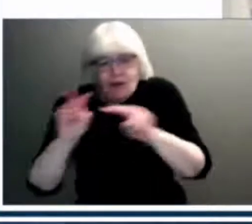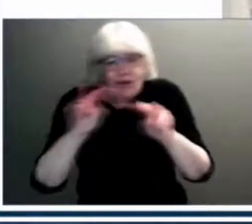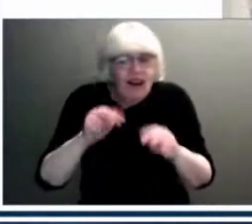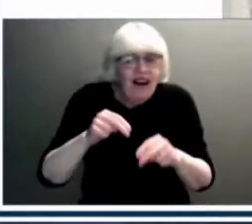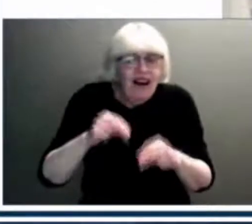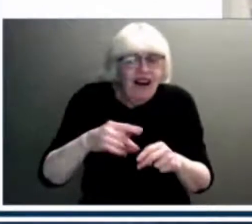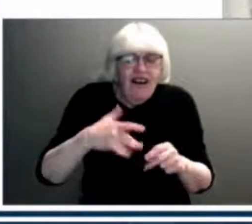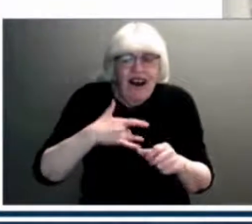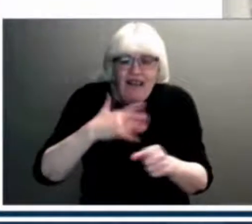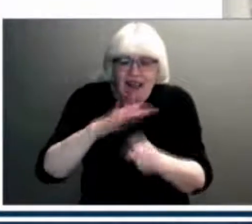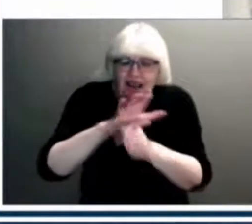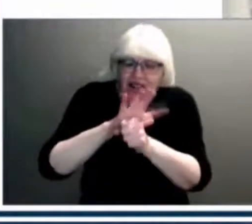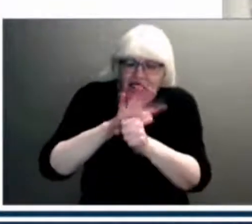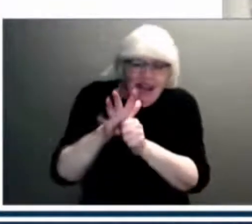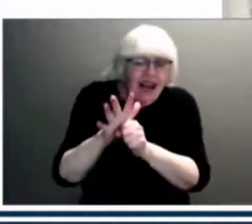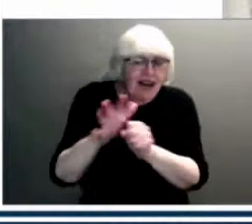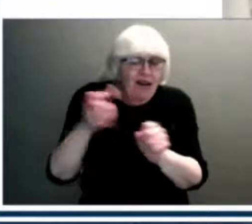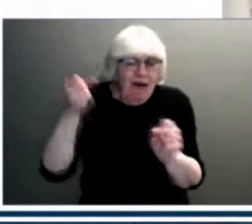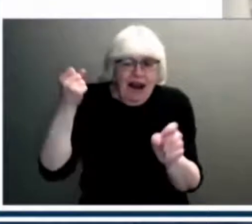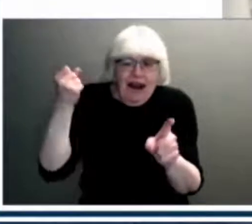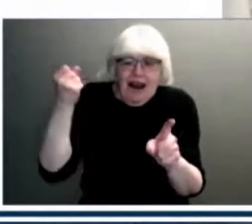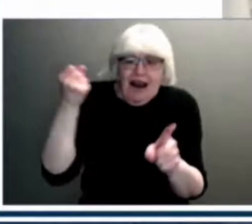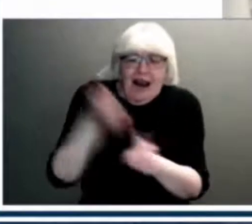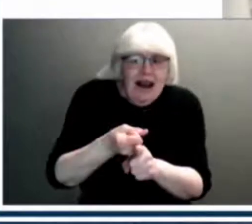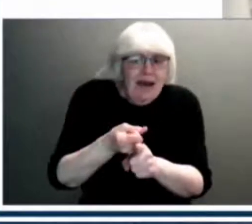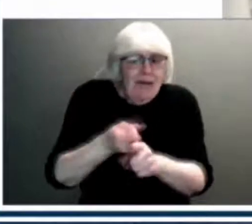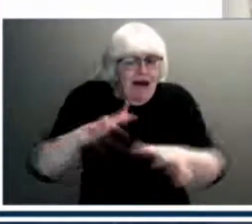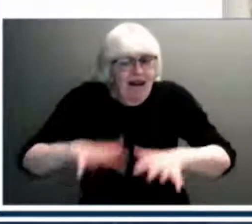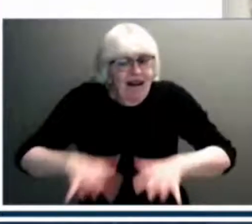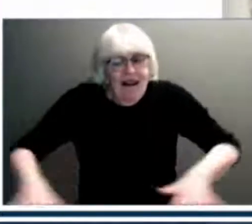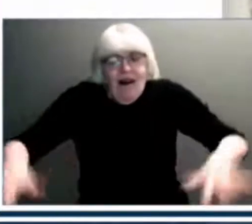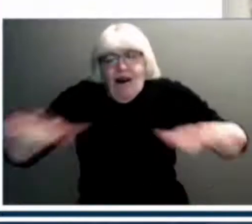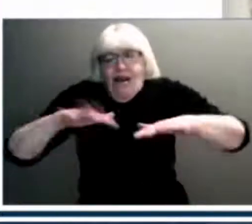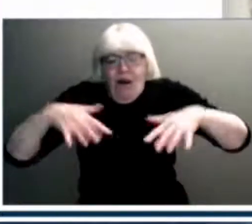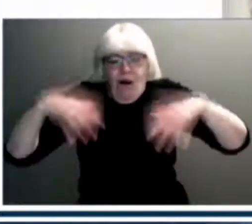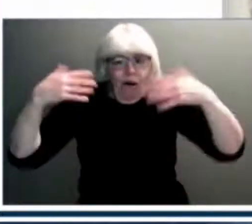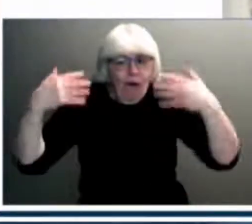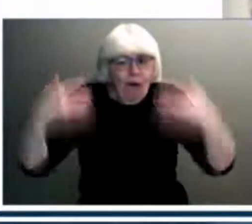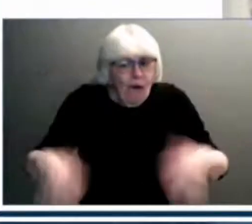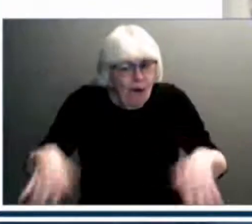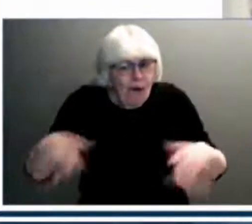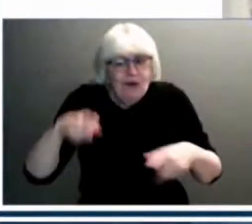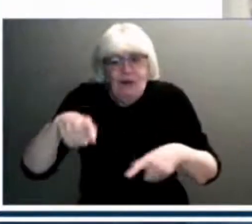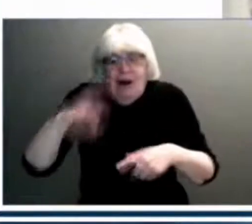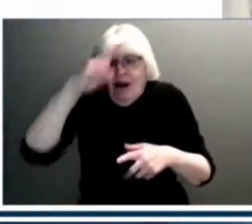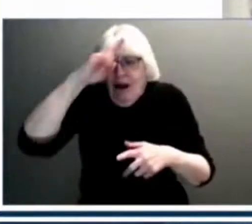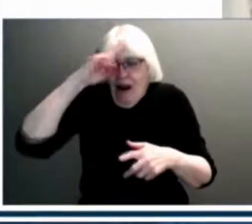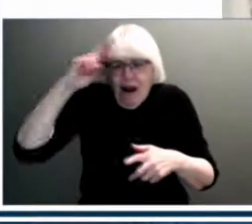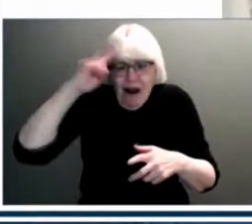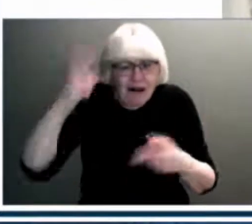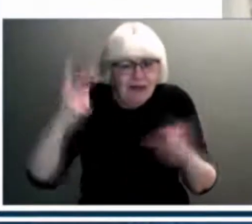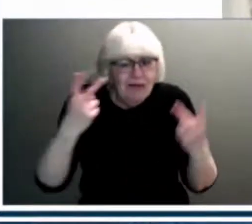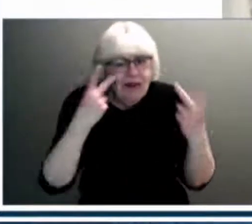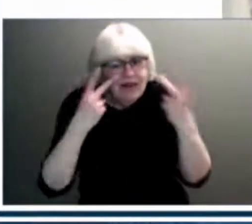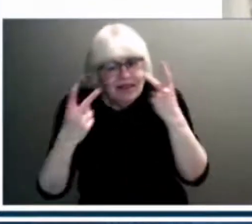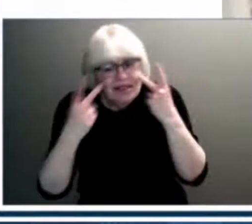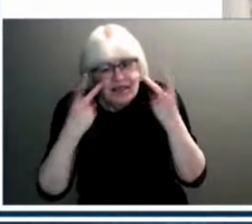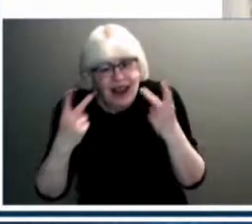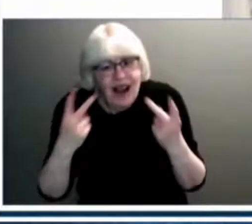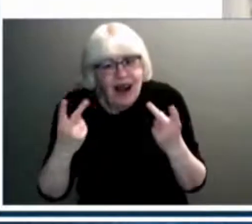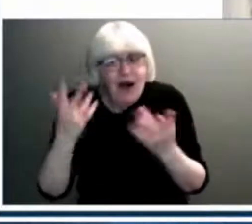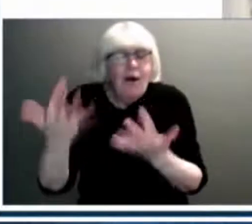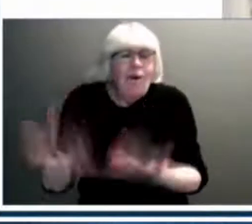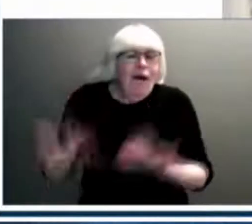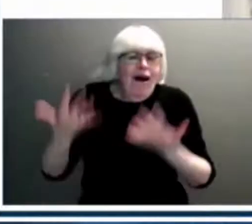life, and the healthcare system's not immune. We're seeing impacts on wait times, on patient flow and surgical care. Some